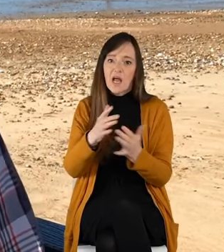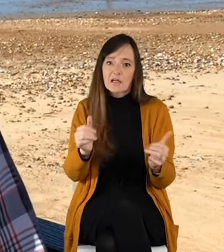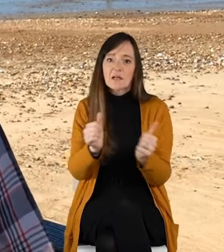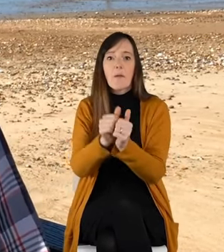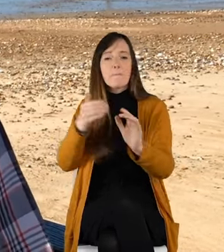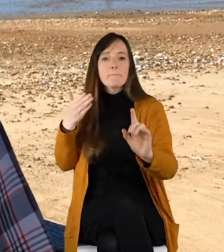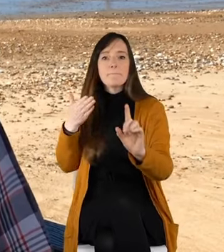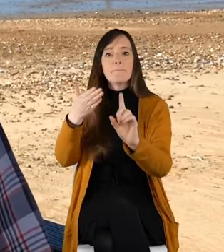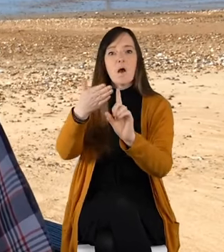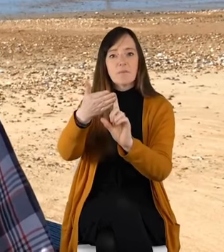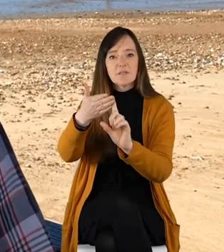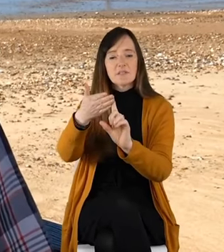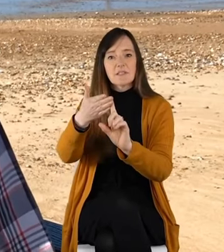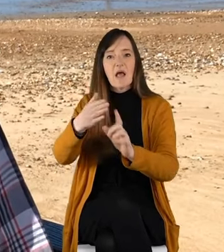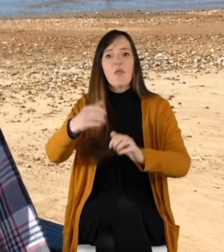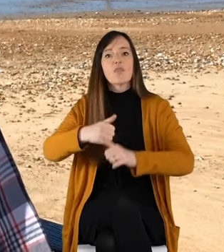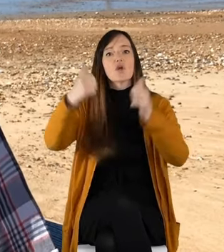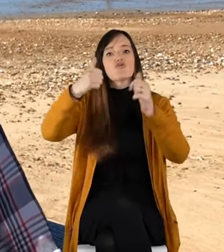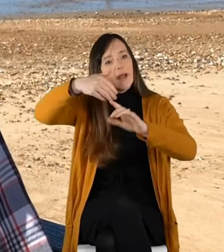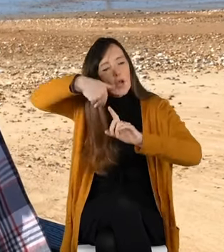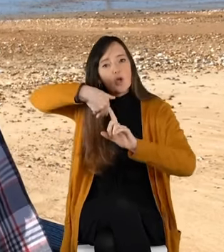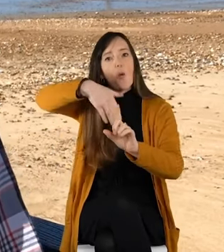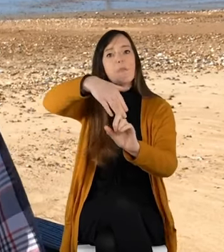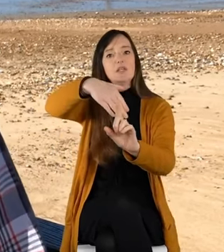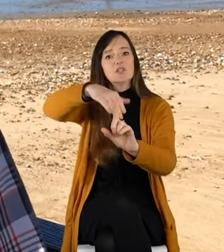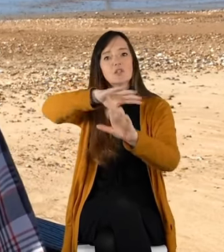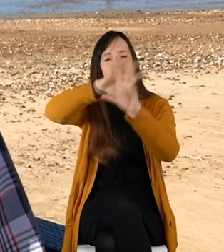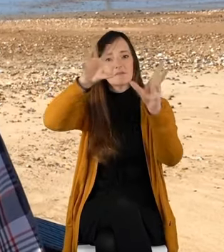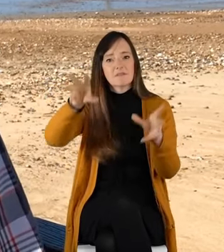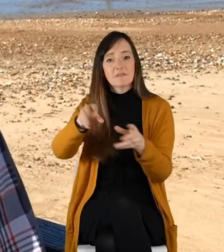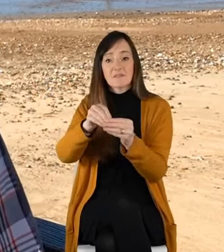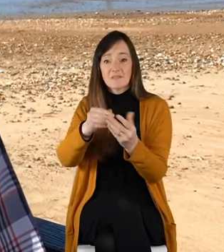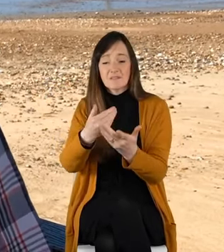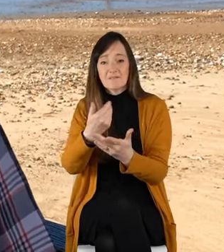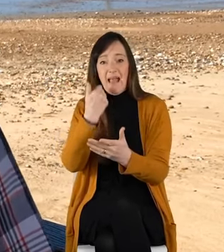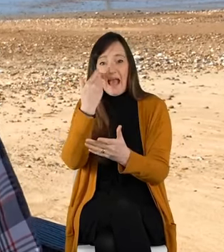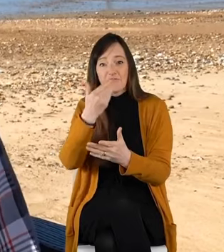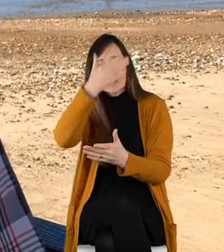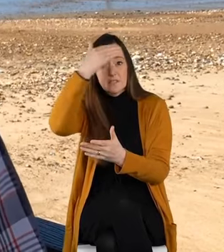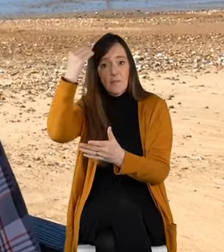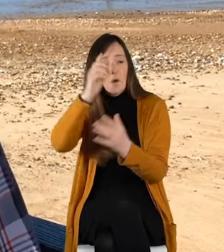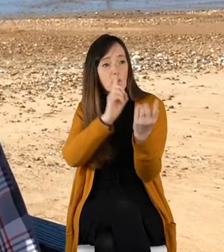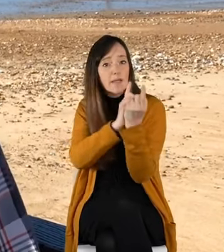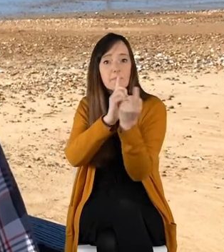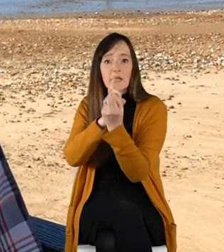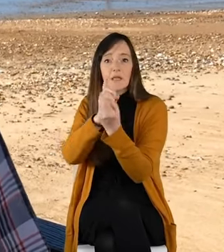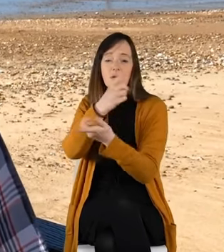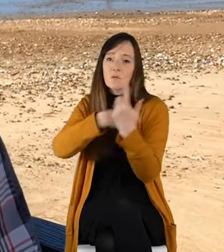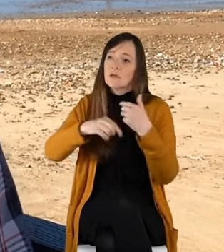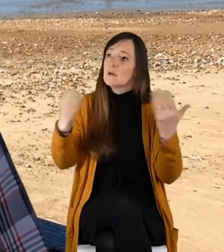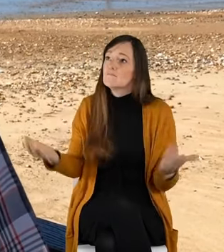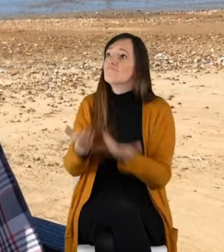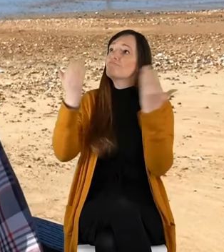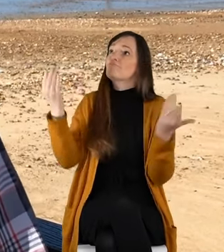Commission encapsulates some of that. As together we meet each summer and we're inspired, we're spurred on to go